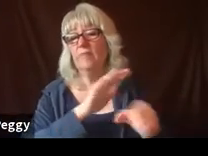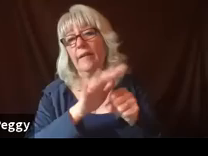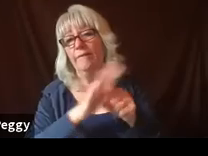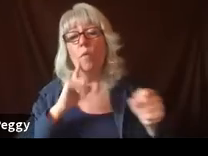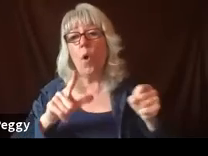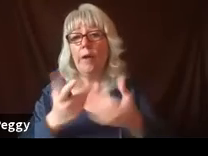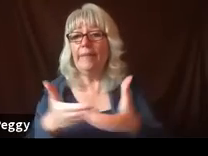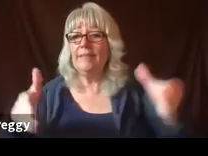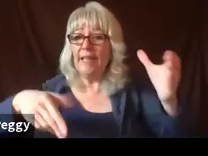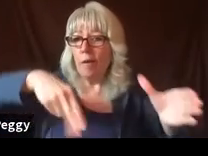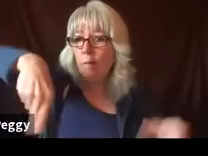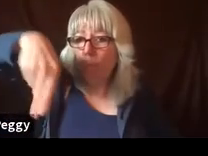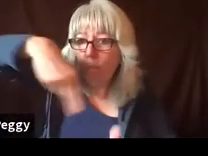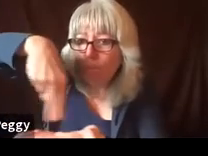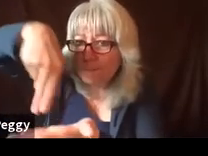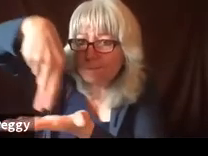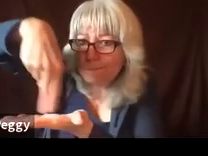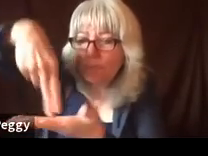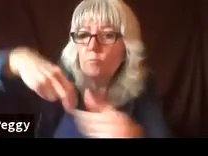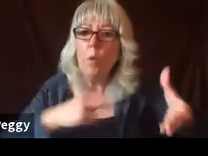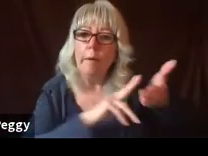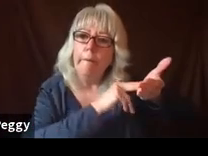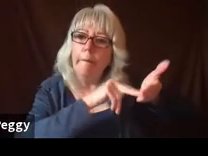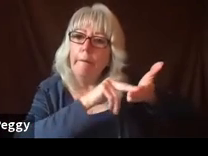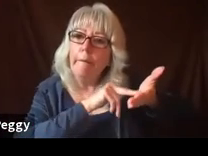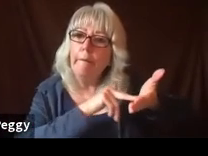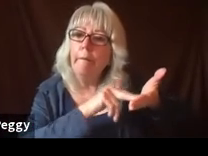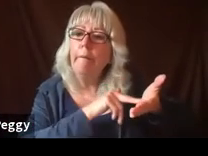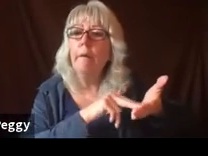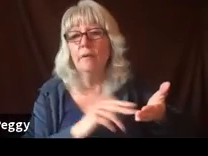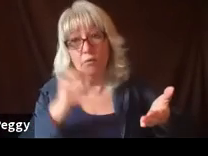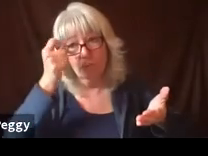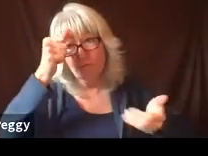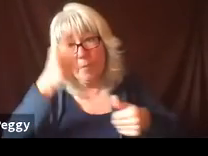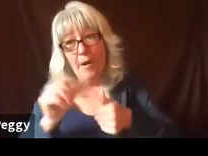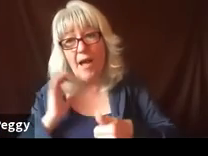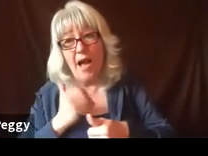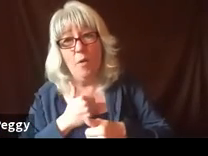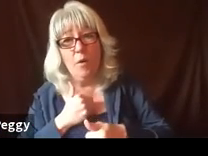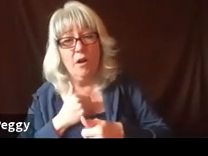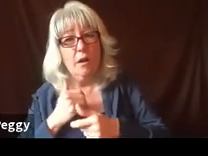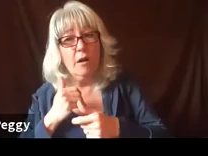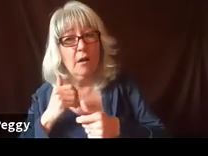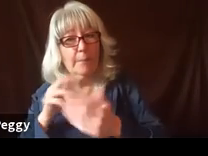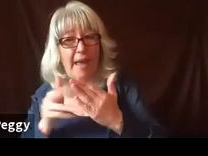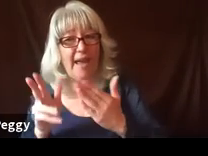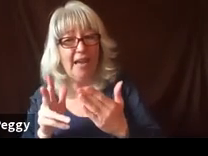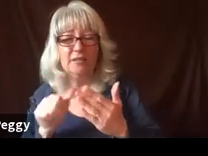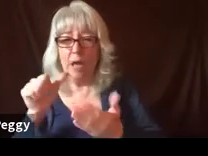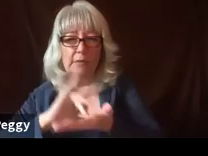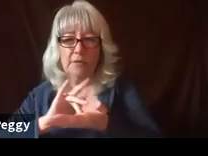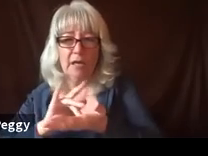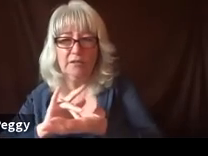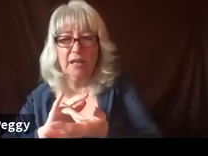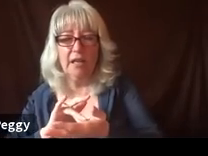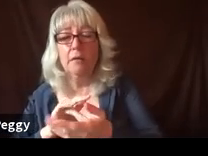your hand. We're using pretty non-toxic paints. They're designed for students, so I